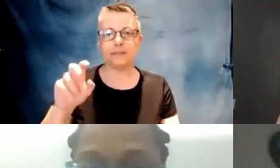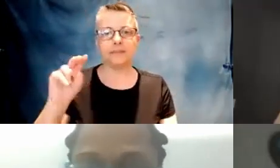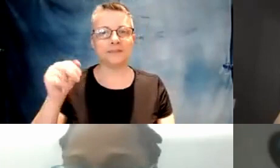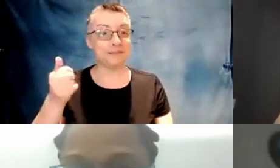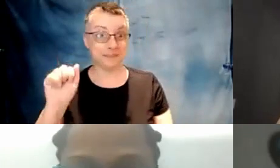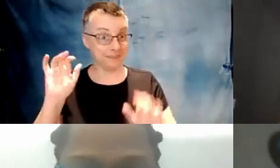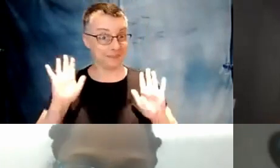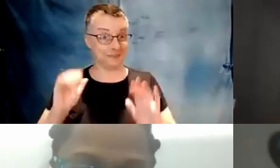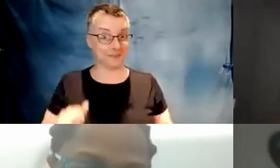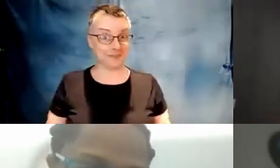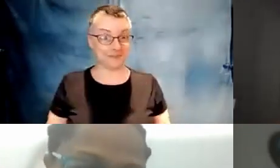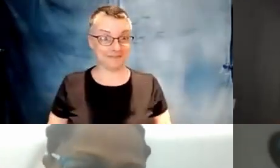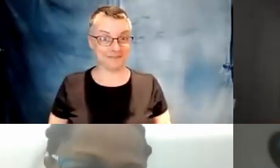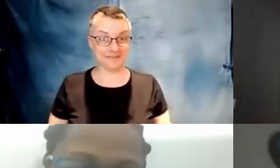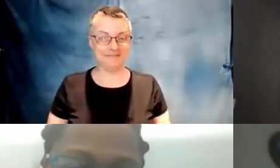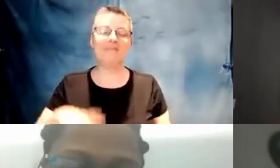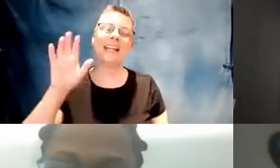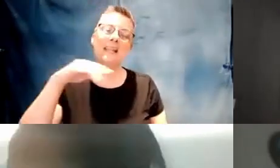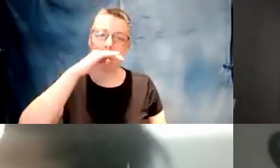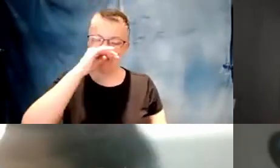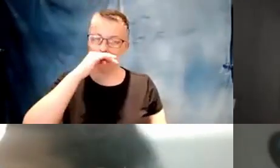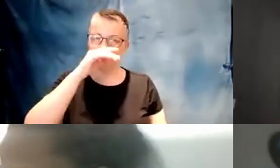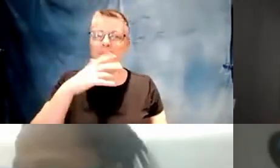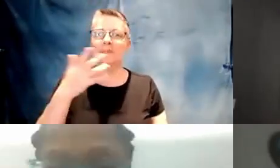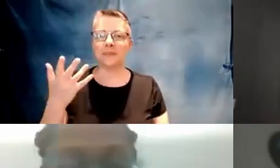No. Go ahead, Nasra.